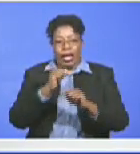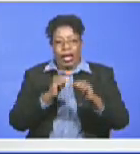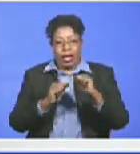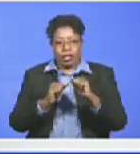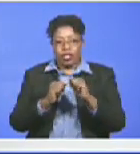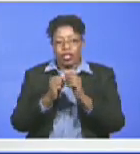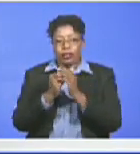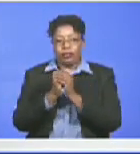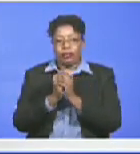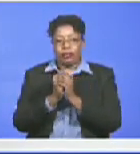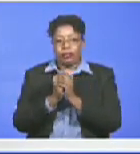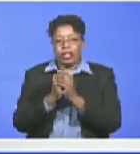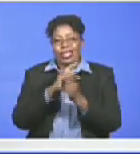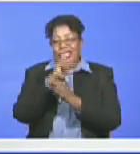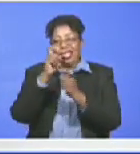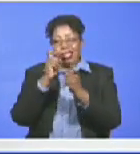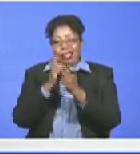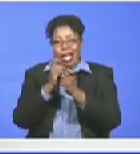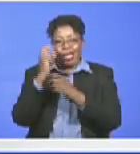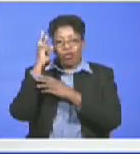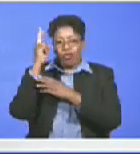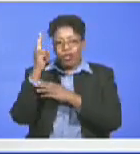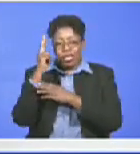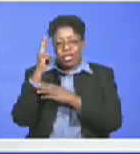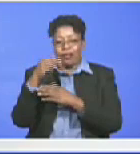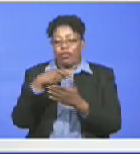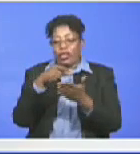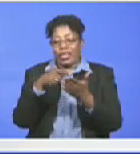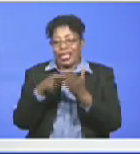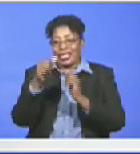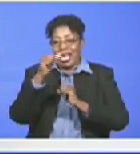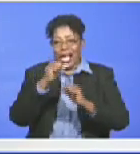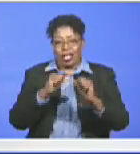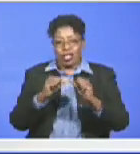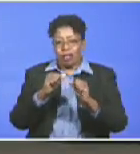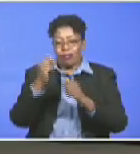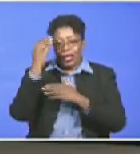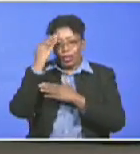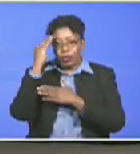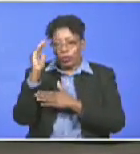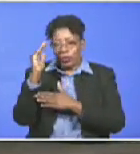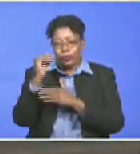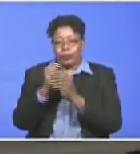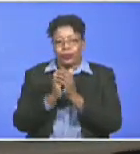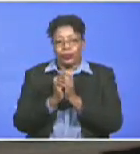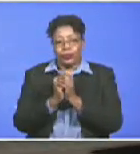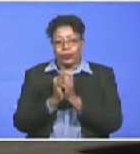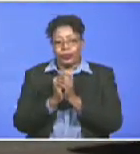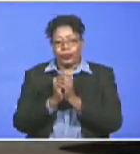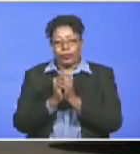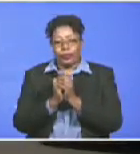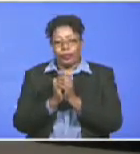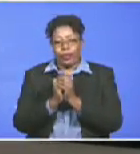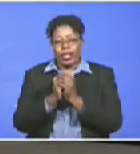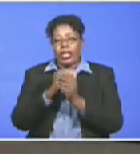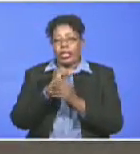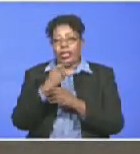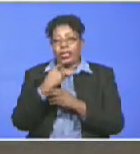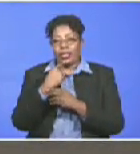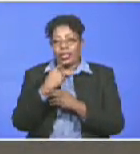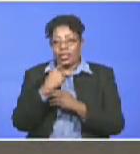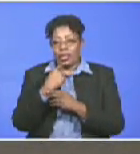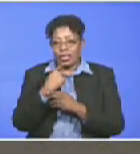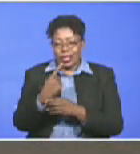the precise reason for this action, I must tell you, is mostly lost on me. Well, he couldn't specify